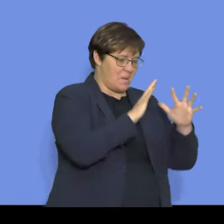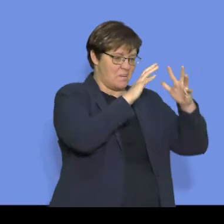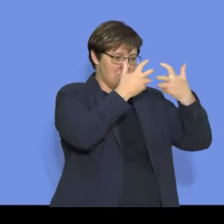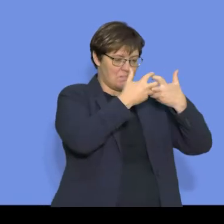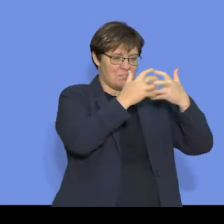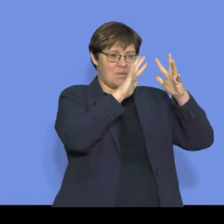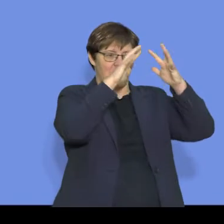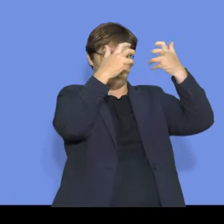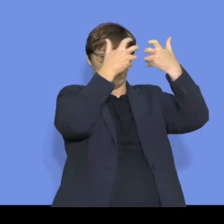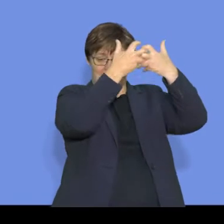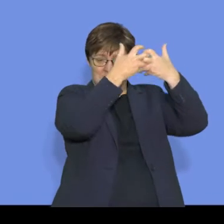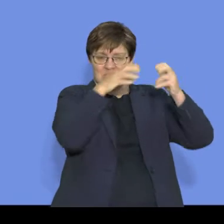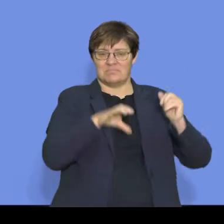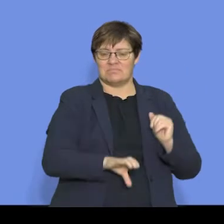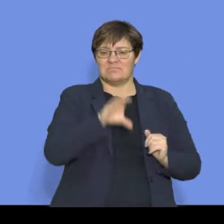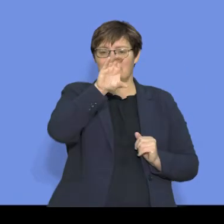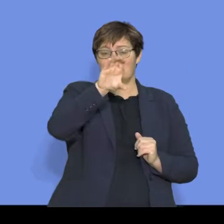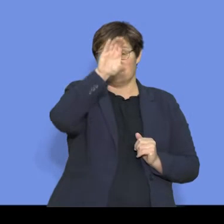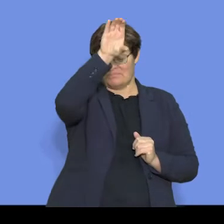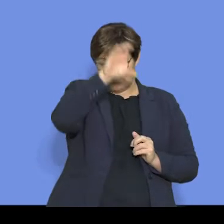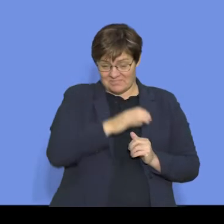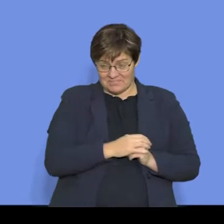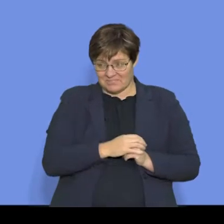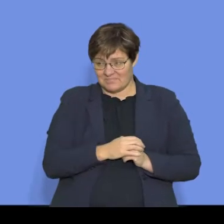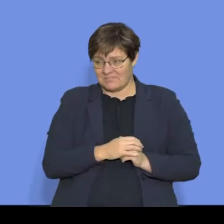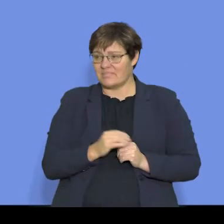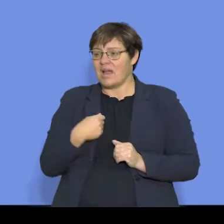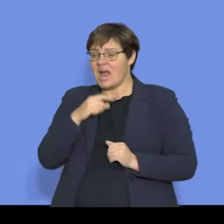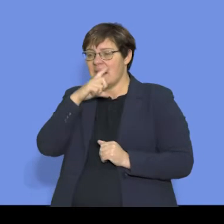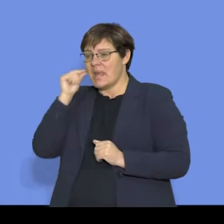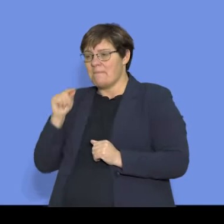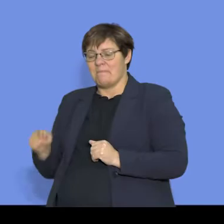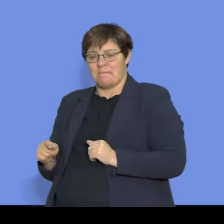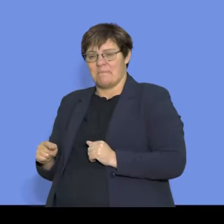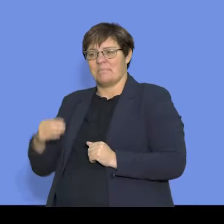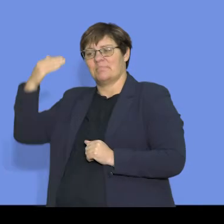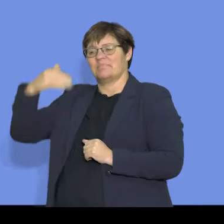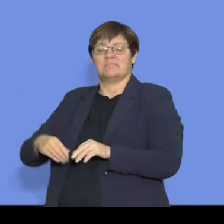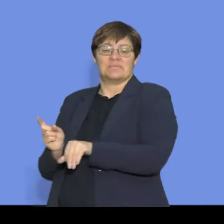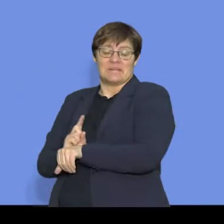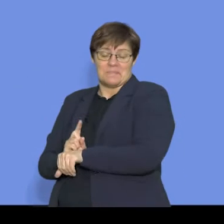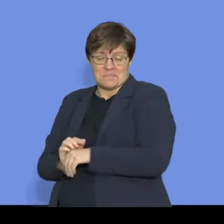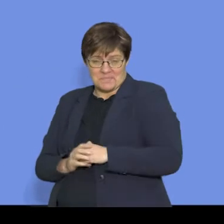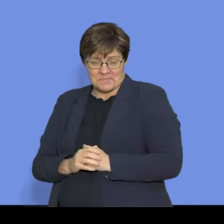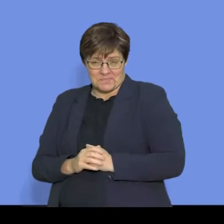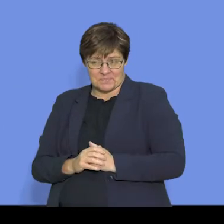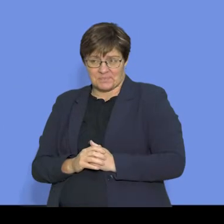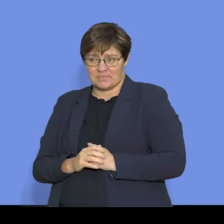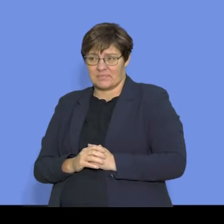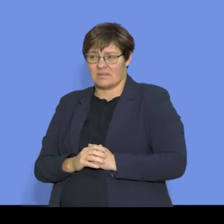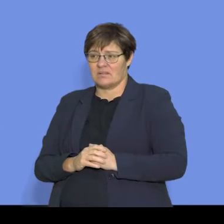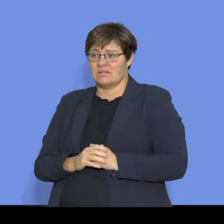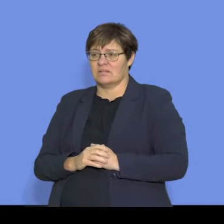found at the different depths, and these are the names of the different periods. You will notice that